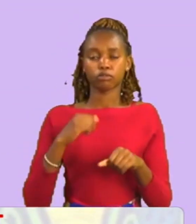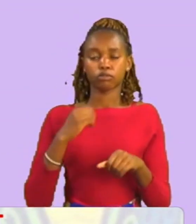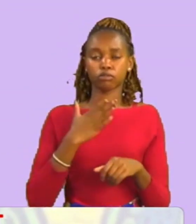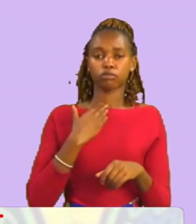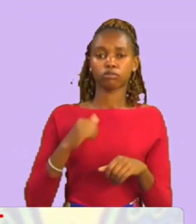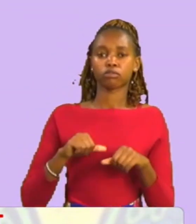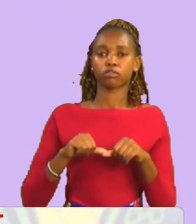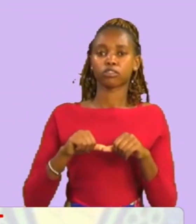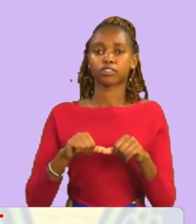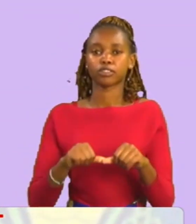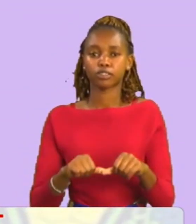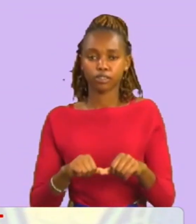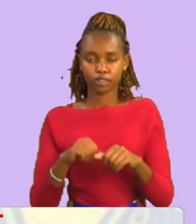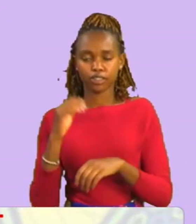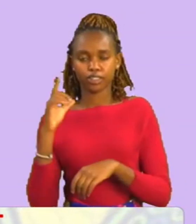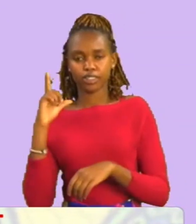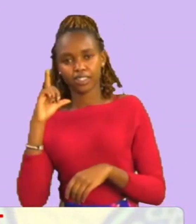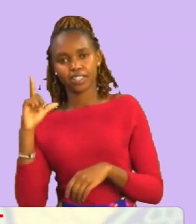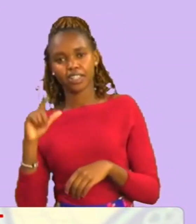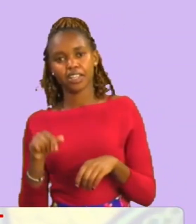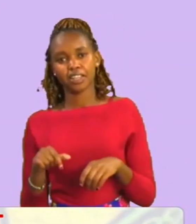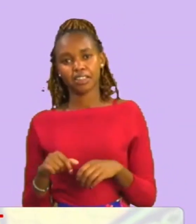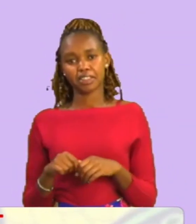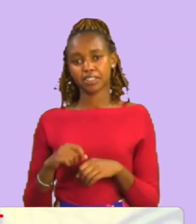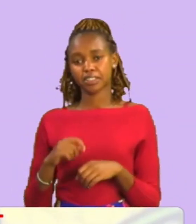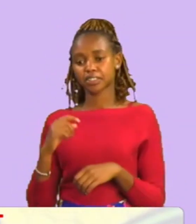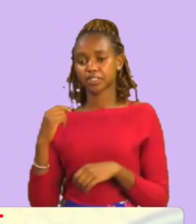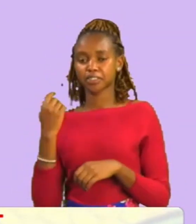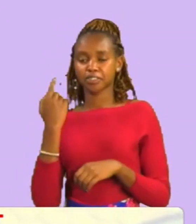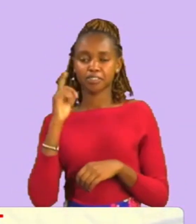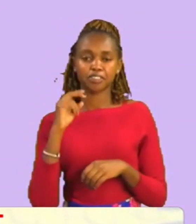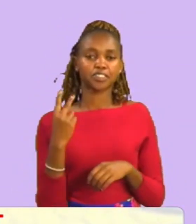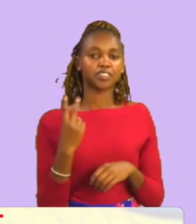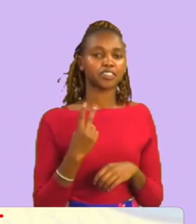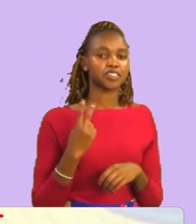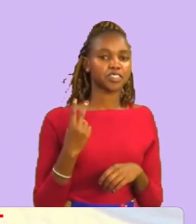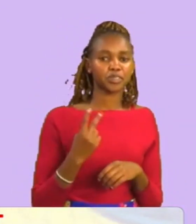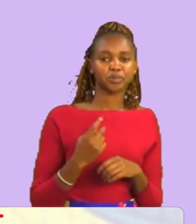the weather for weather for 3. Yes.